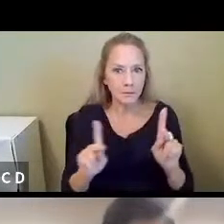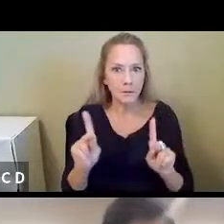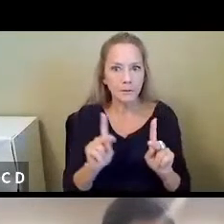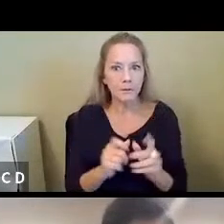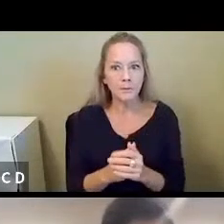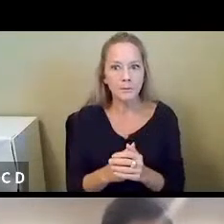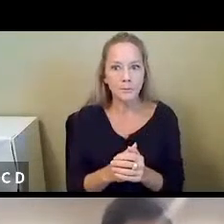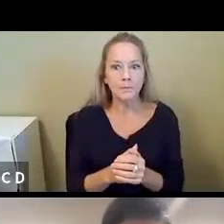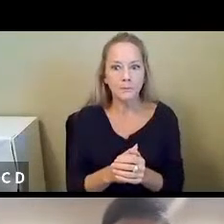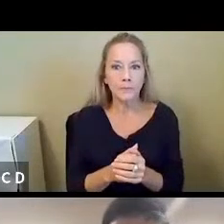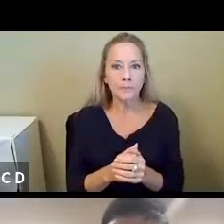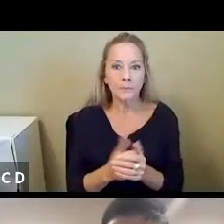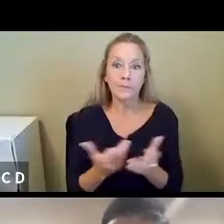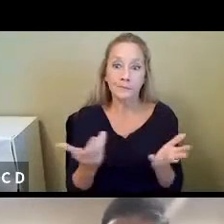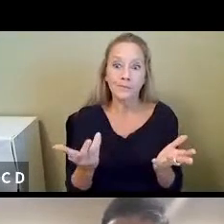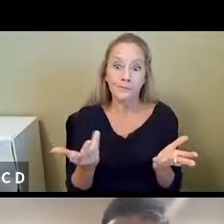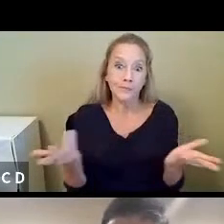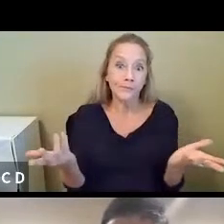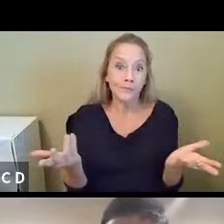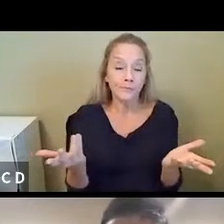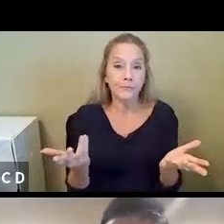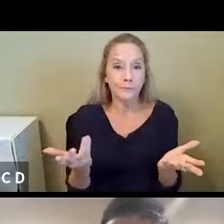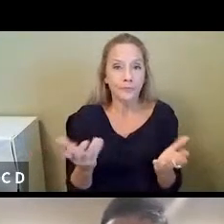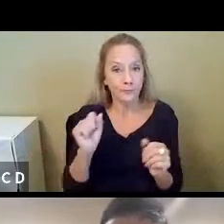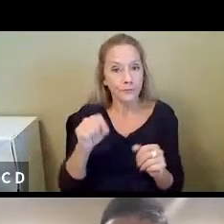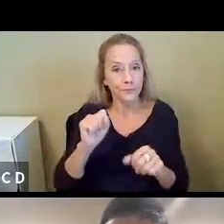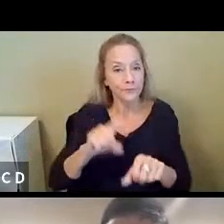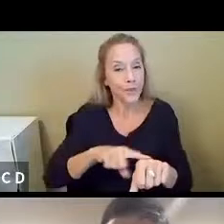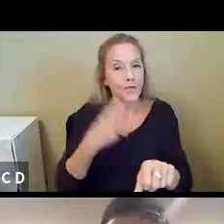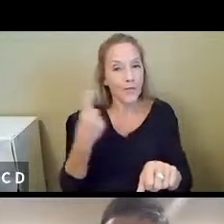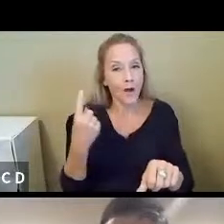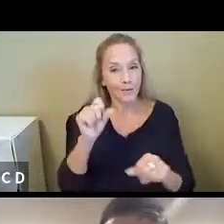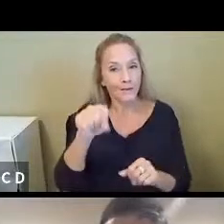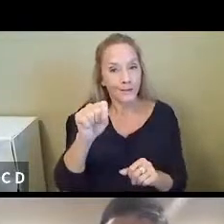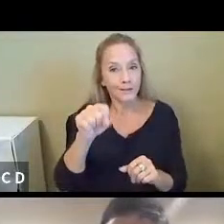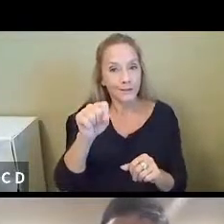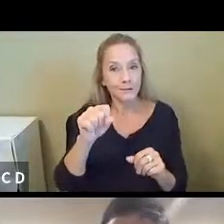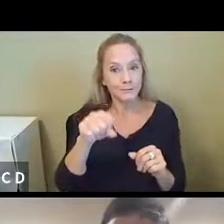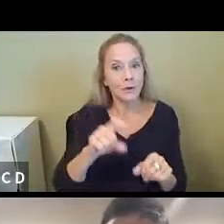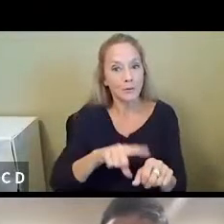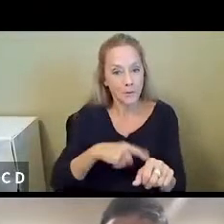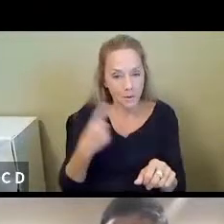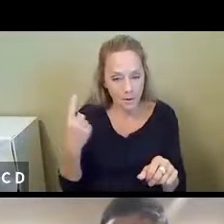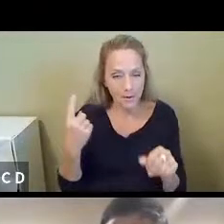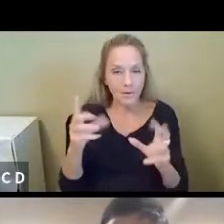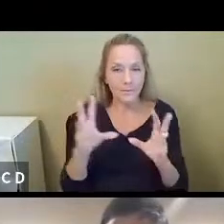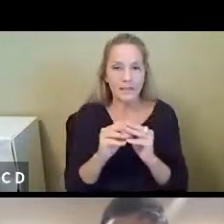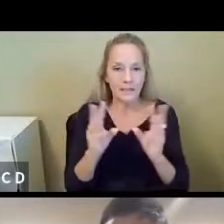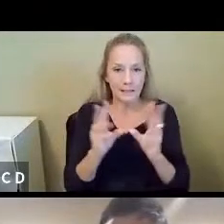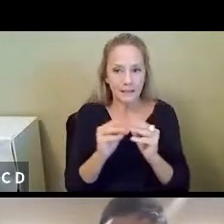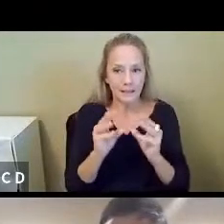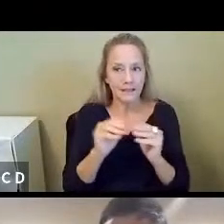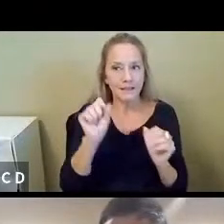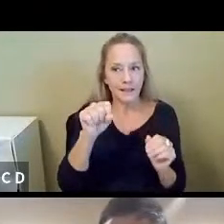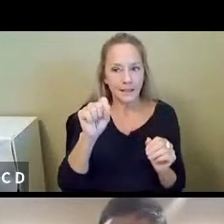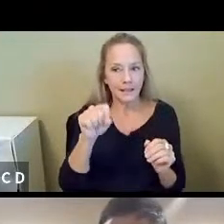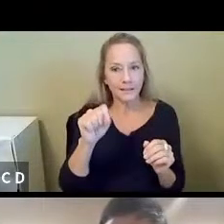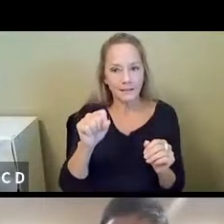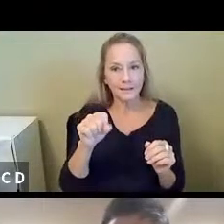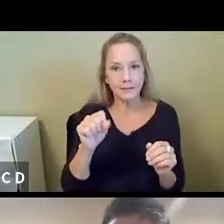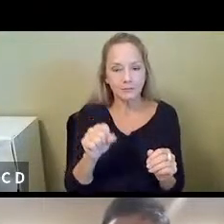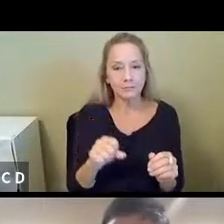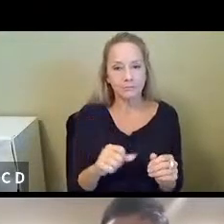that's really, yeah, it was long. It was a long meeting, but I